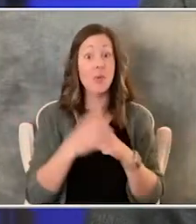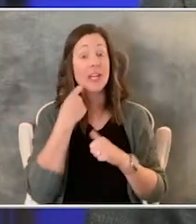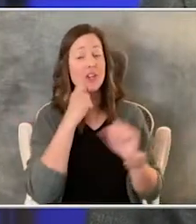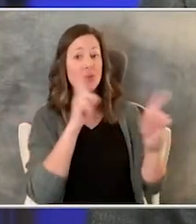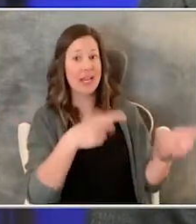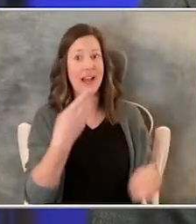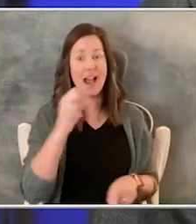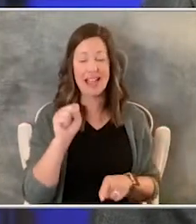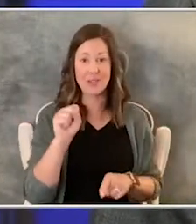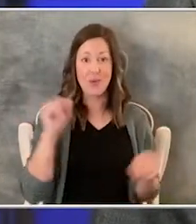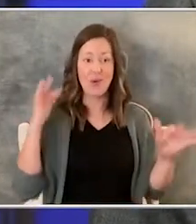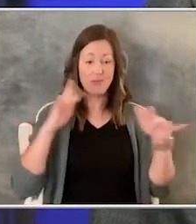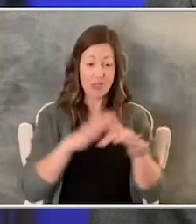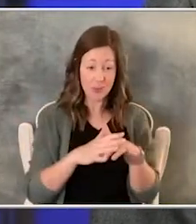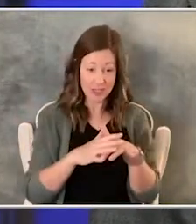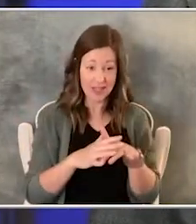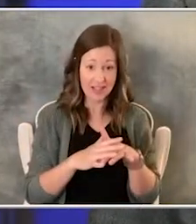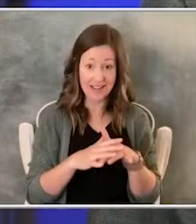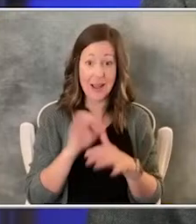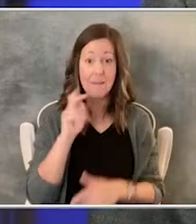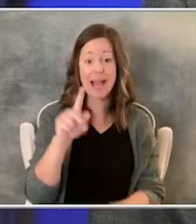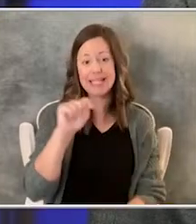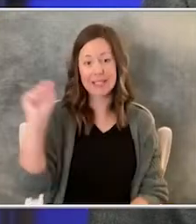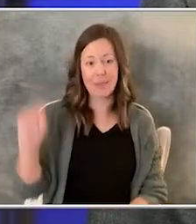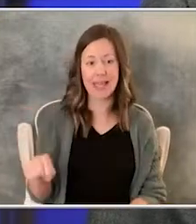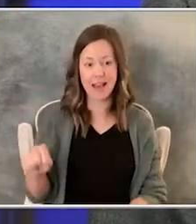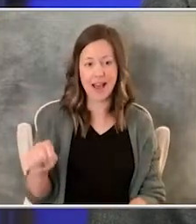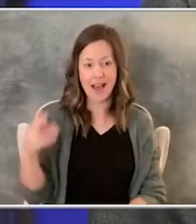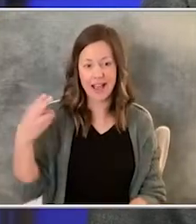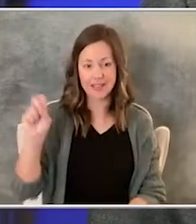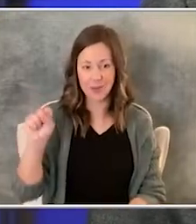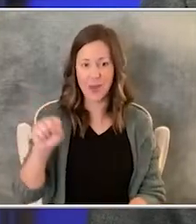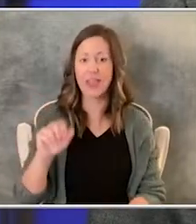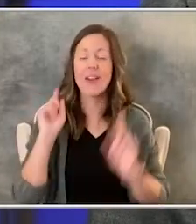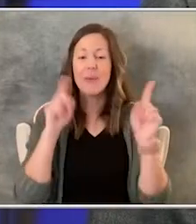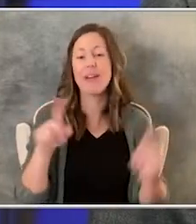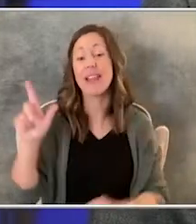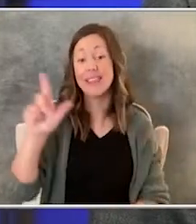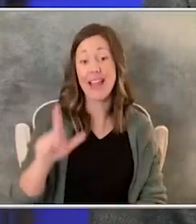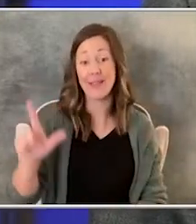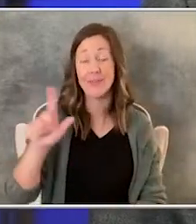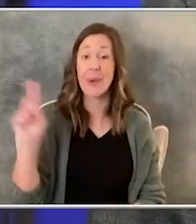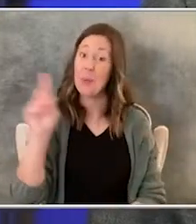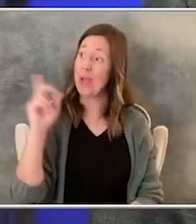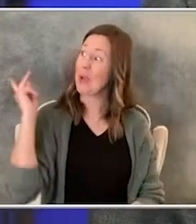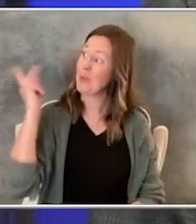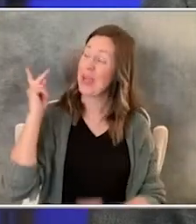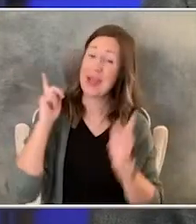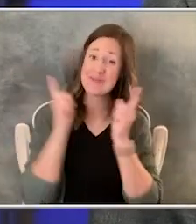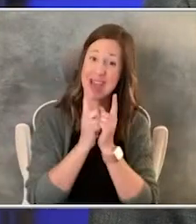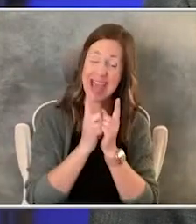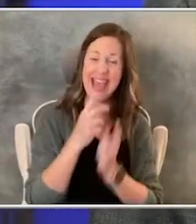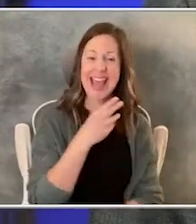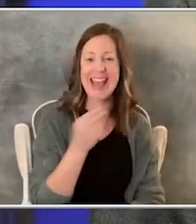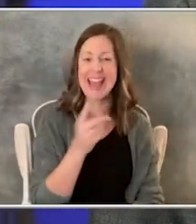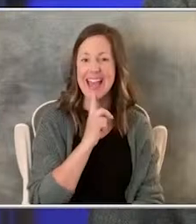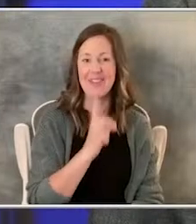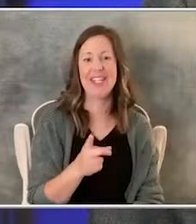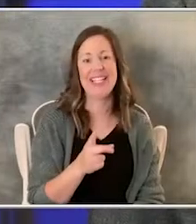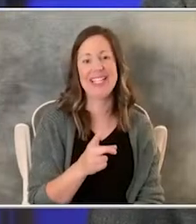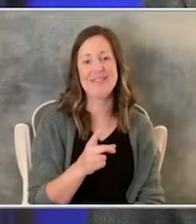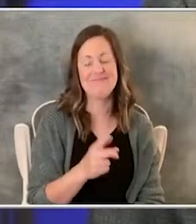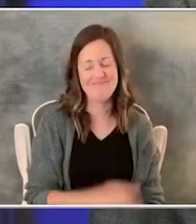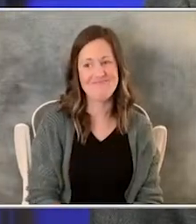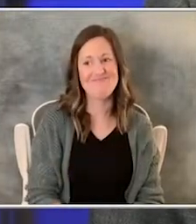cardiologists? Nobody went into cardiology. Do They know all did different things. So. What are their specialties? I'm just curious. So one's a